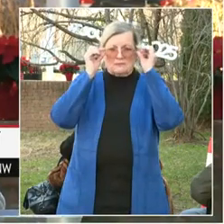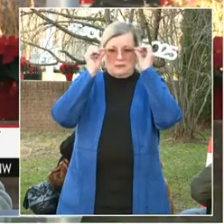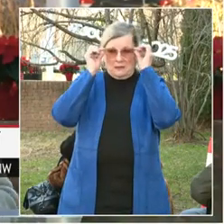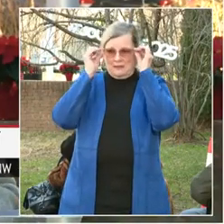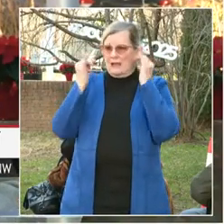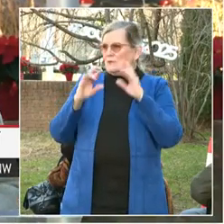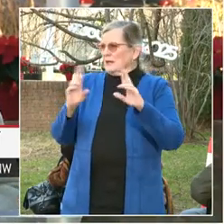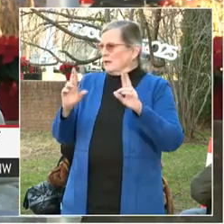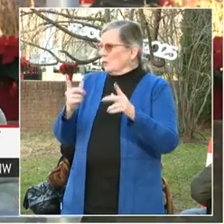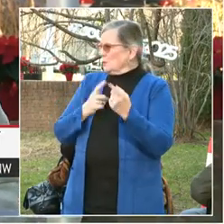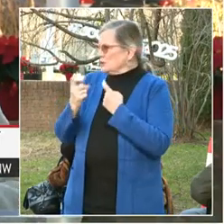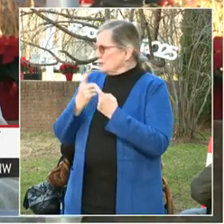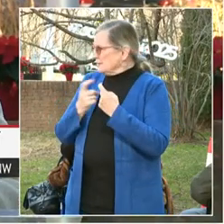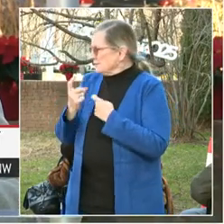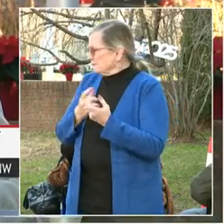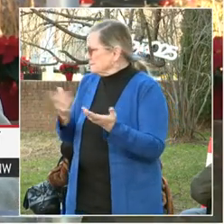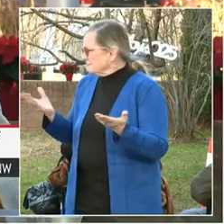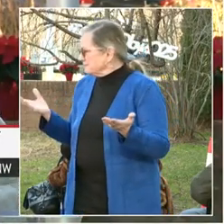Hello.